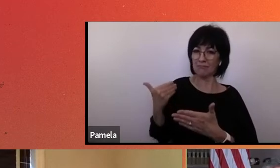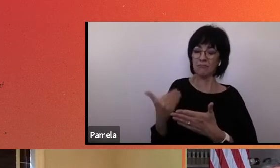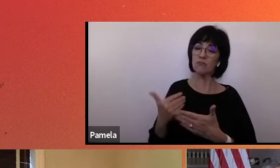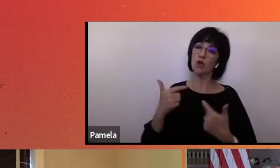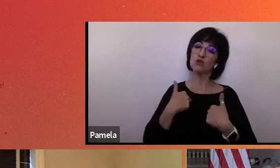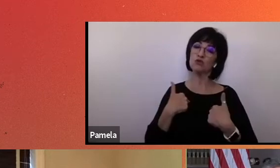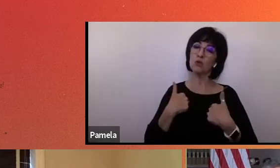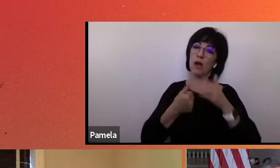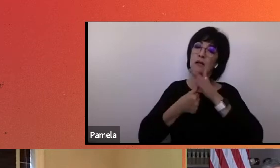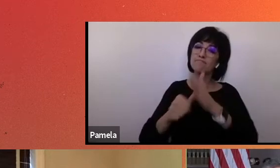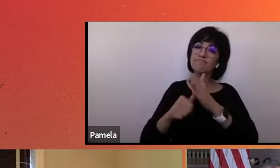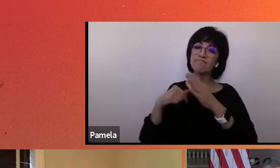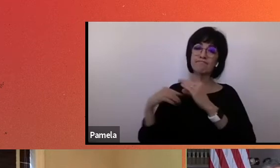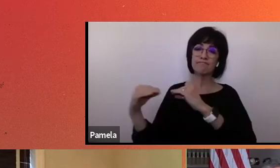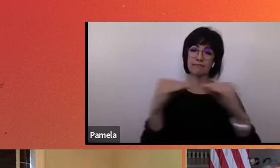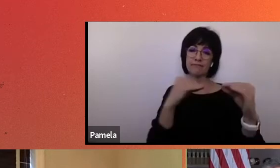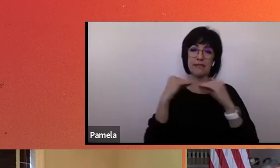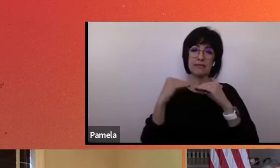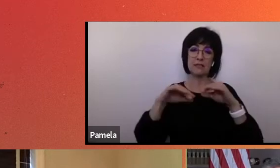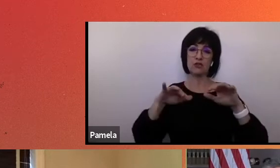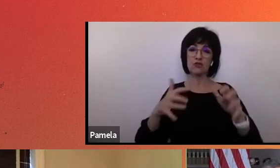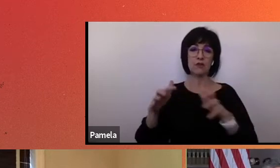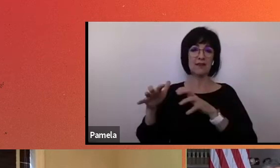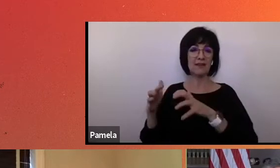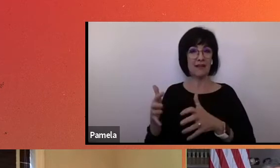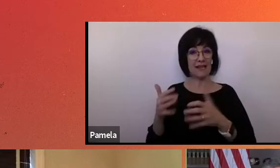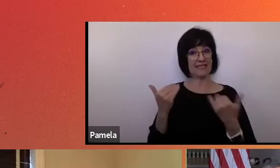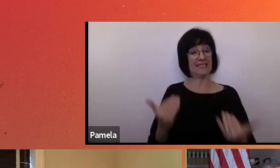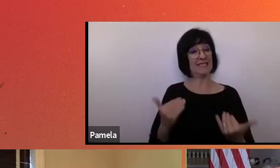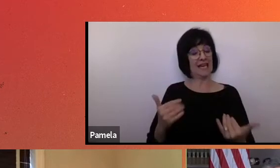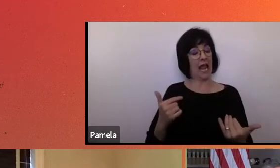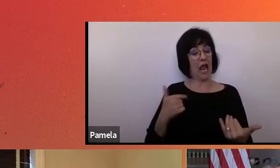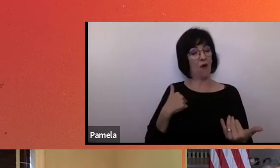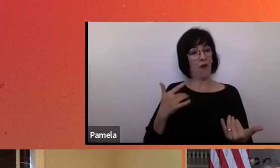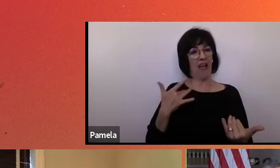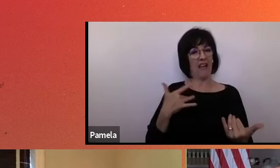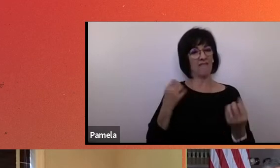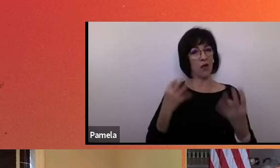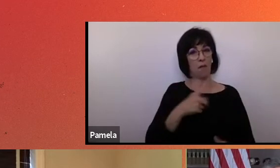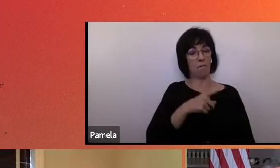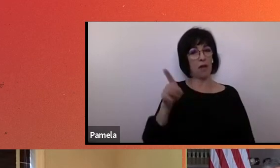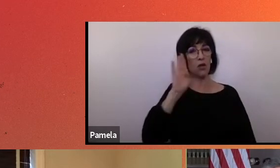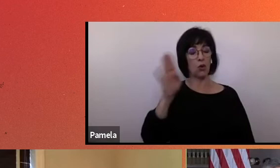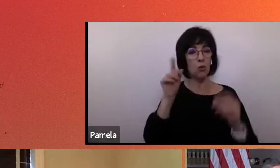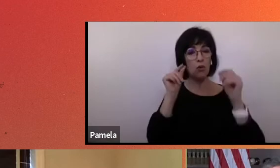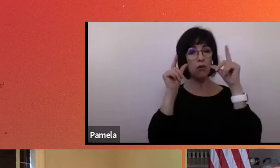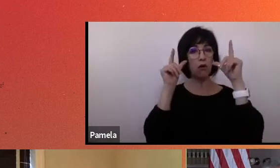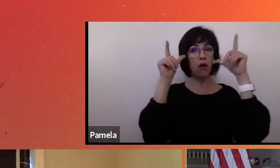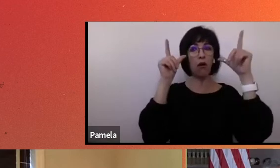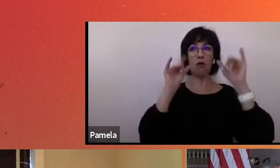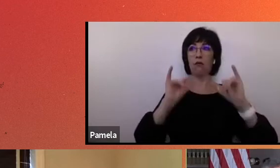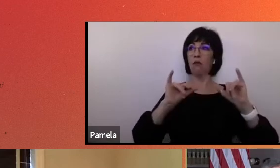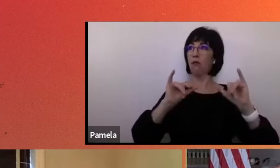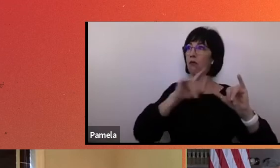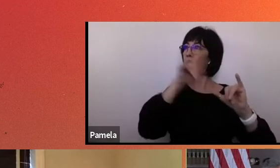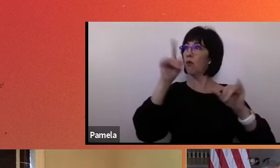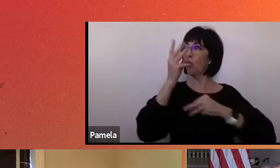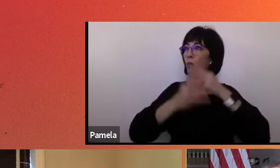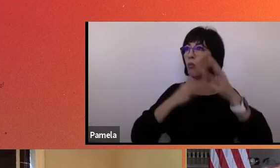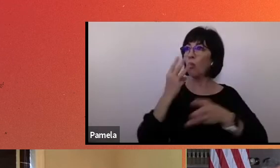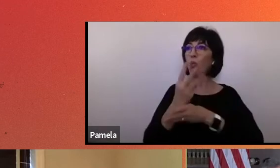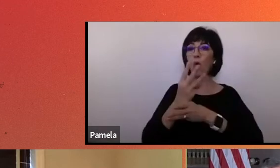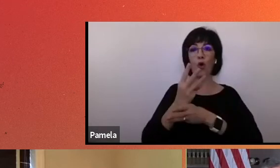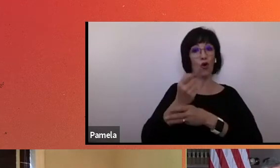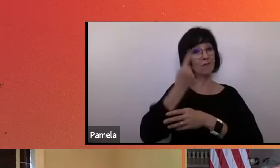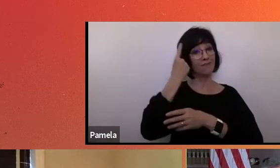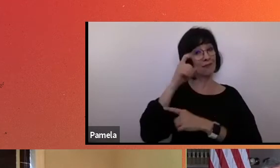in classes. But I think now many of them will, you know, see it in a different way, seeing all this social media and other media interest and